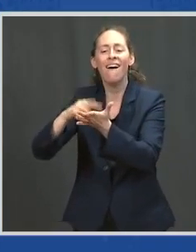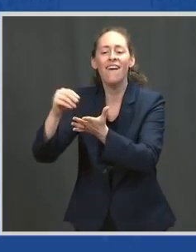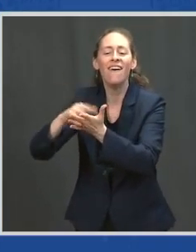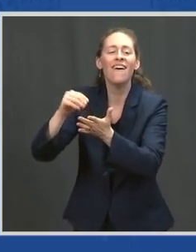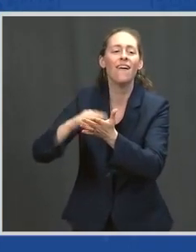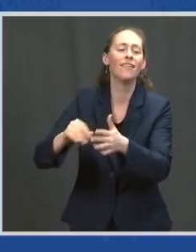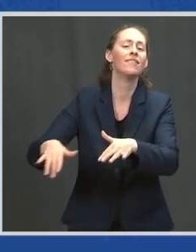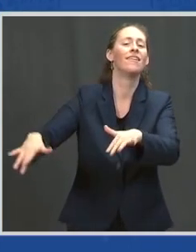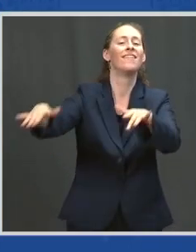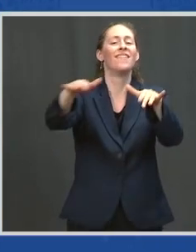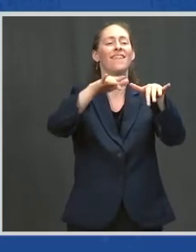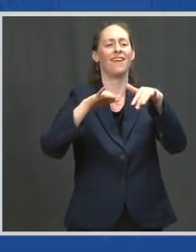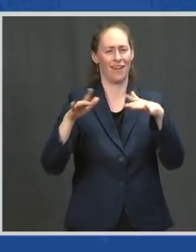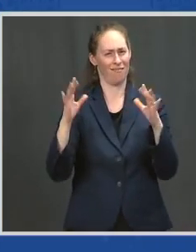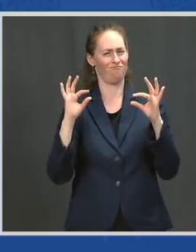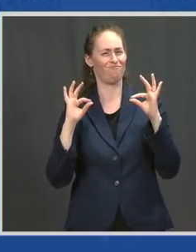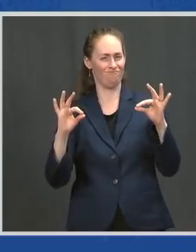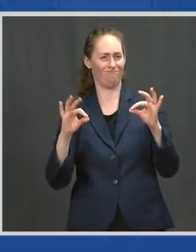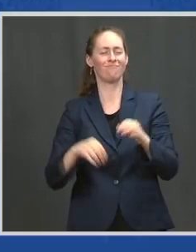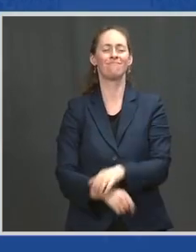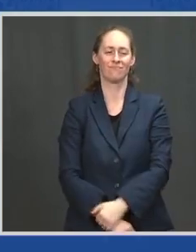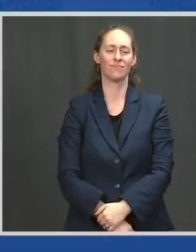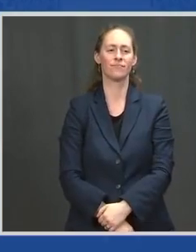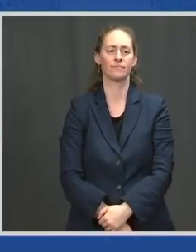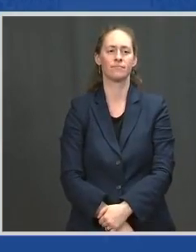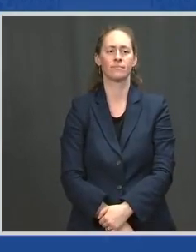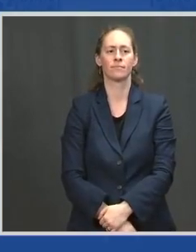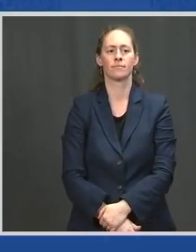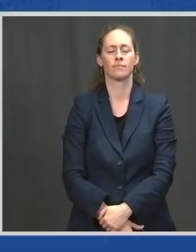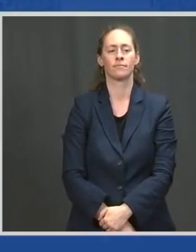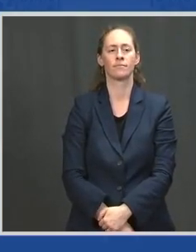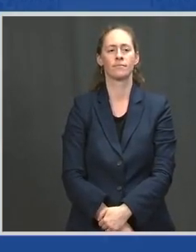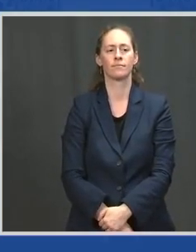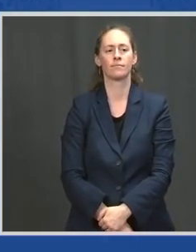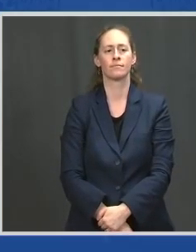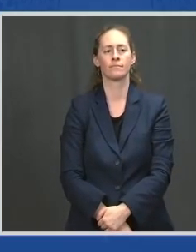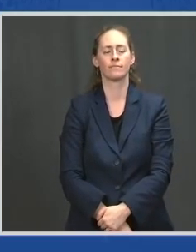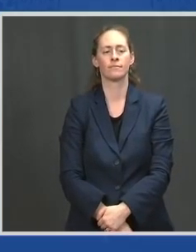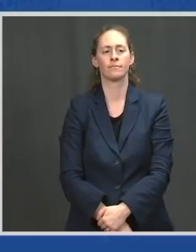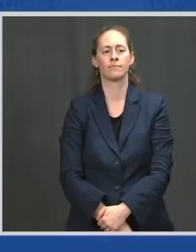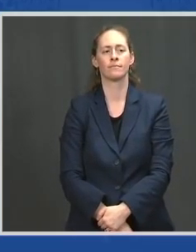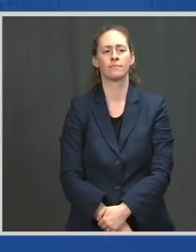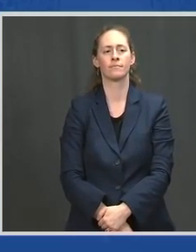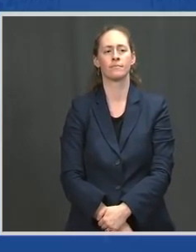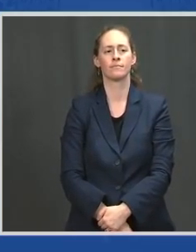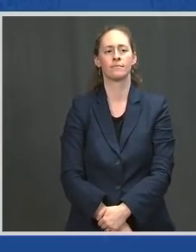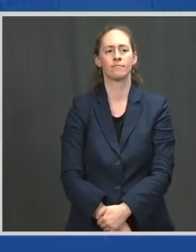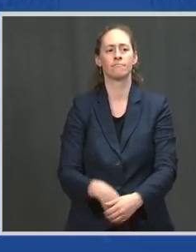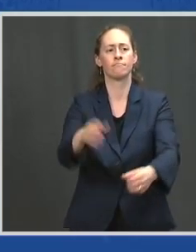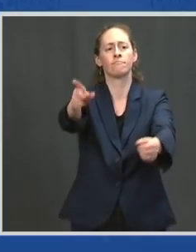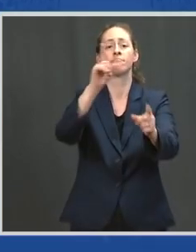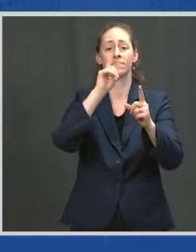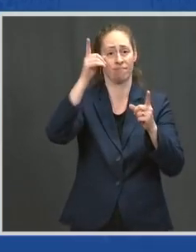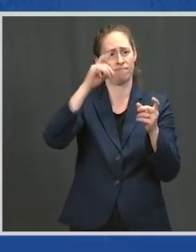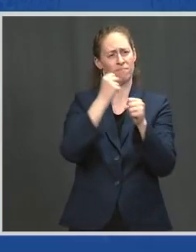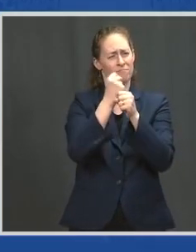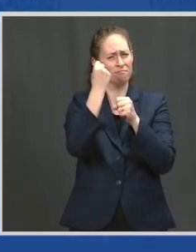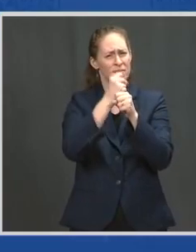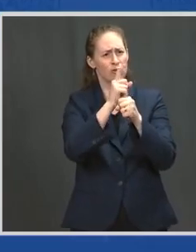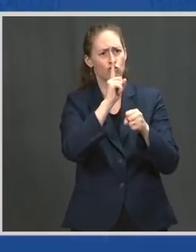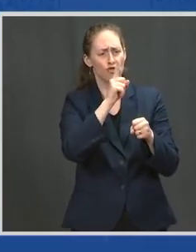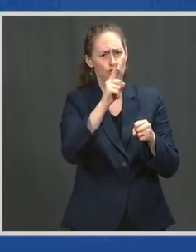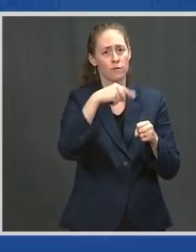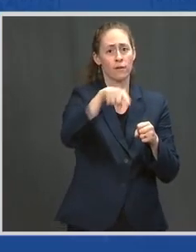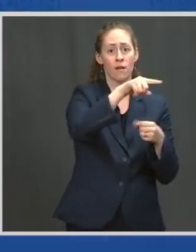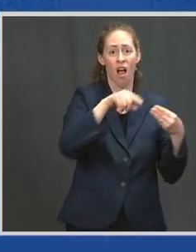guarantees low and middle income families pay no more than 7% of their income for high-quality care